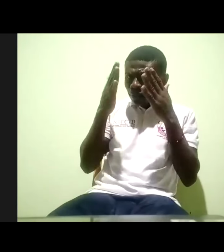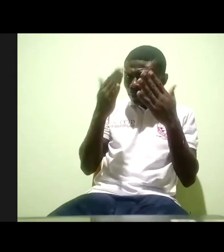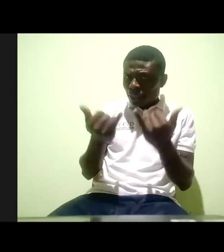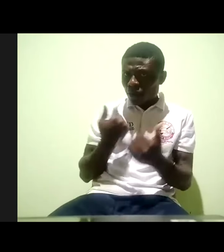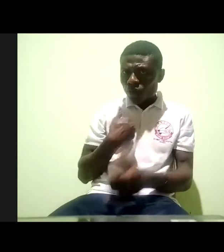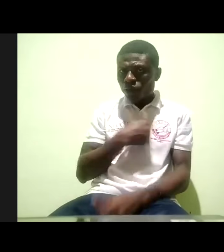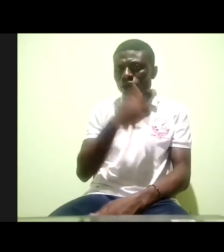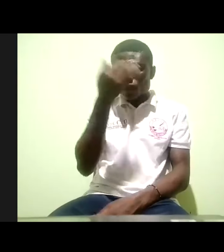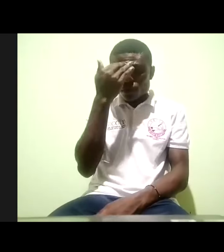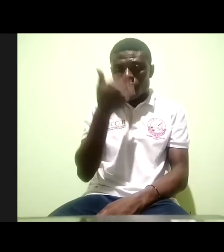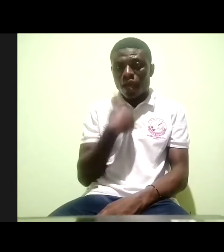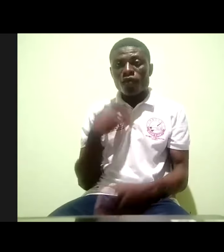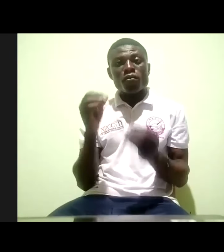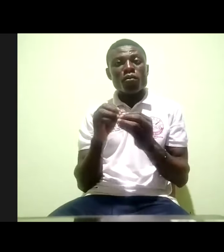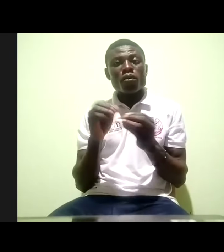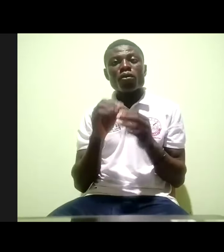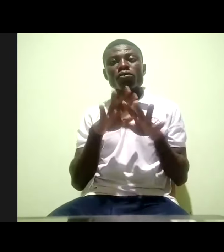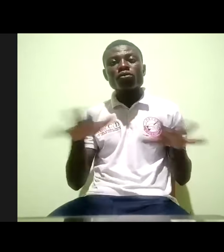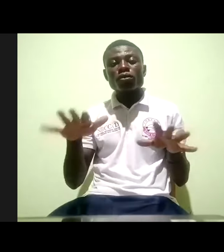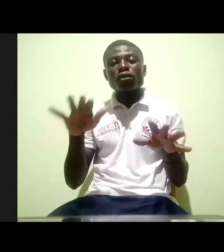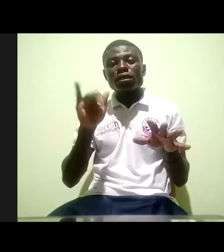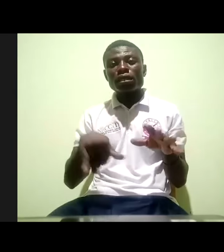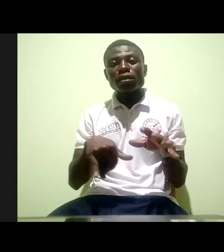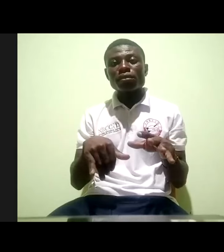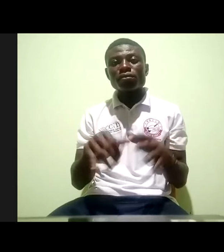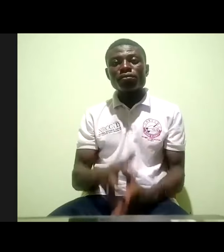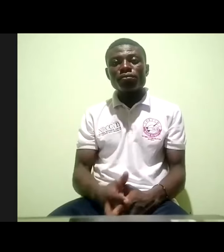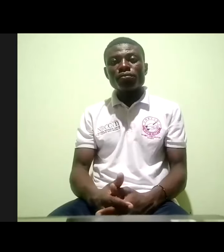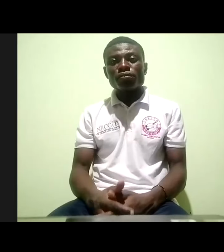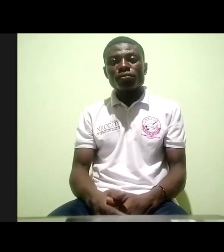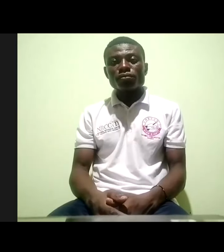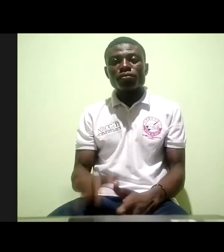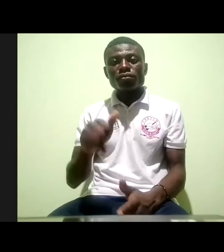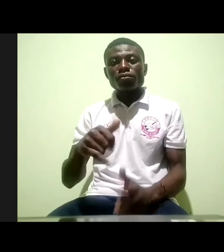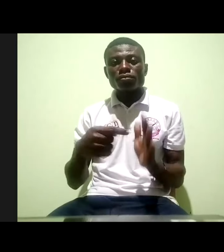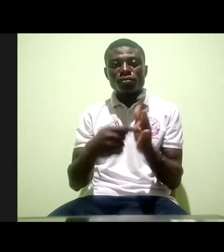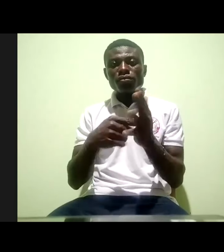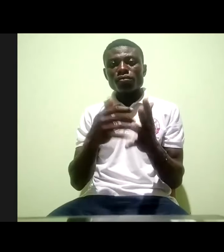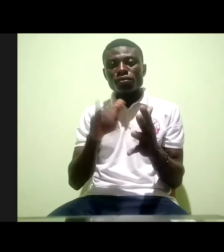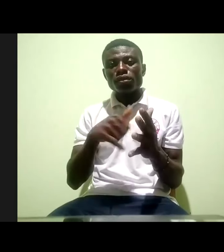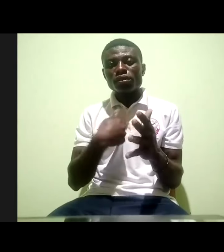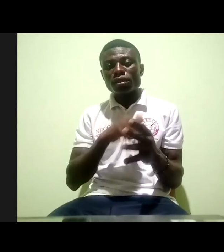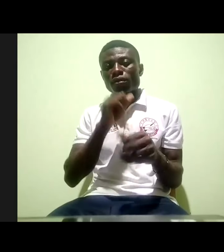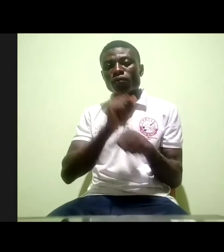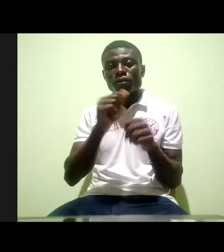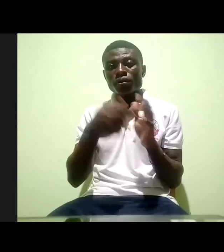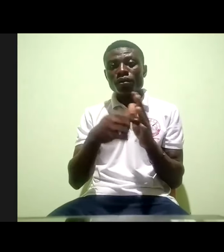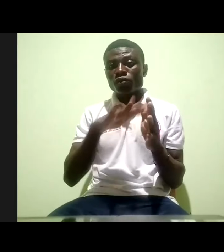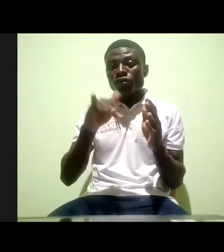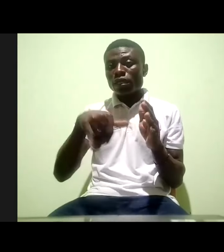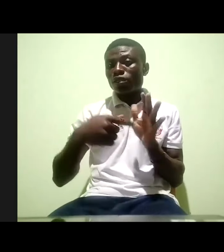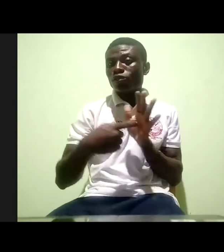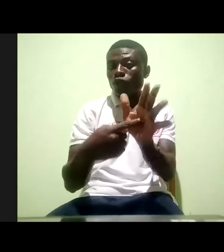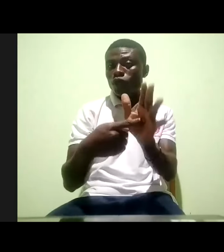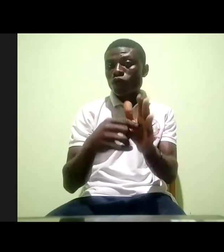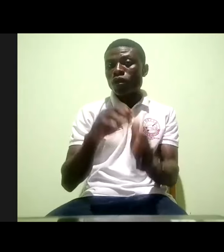there are a lot of children who are showing us the signs and symptoms or who have a diagnosis of ADHD.